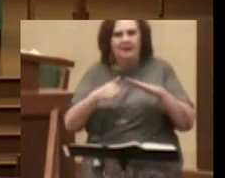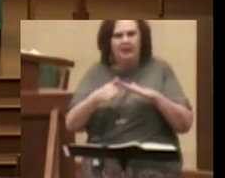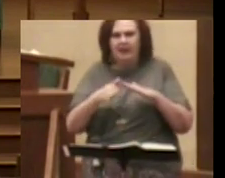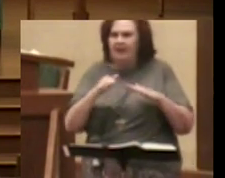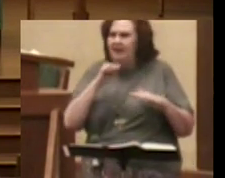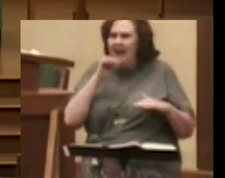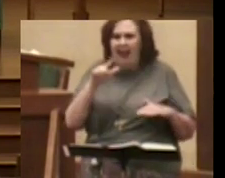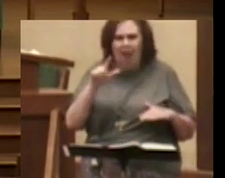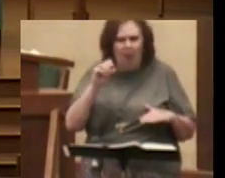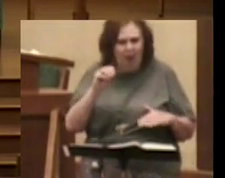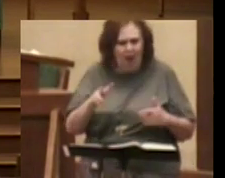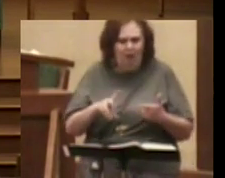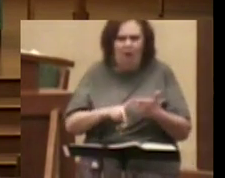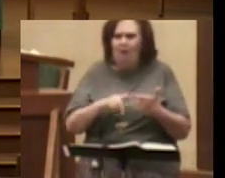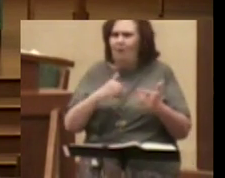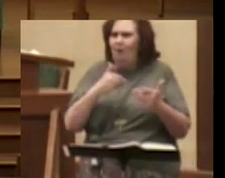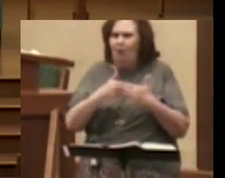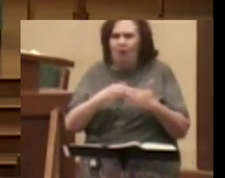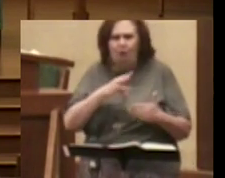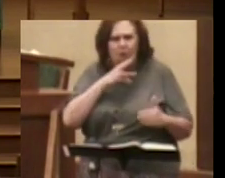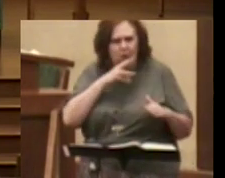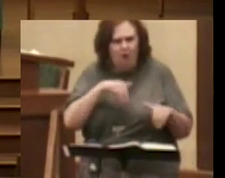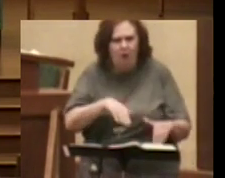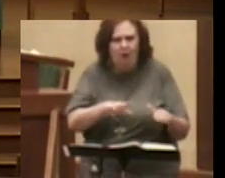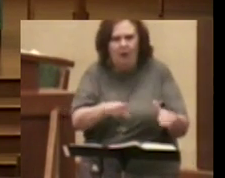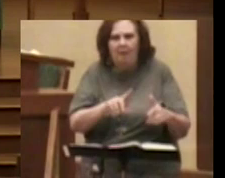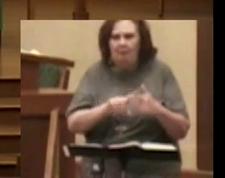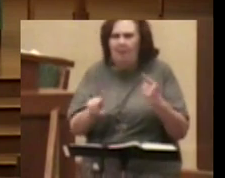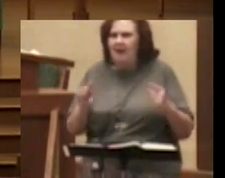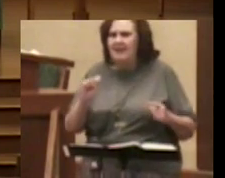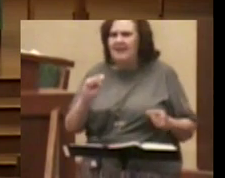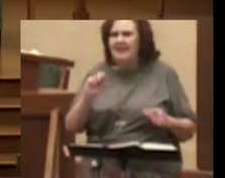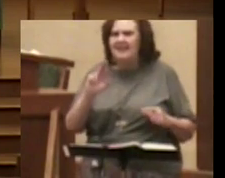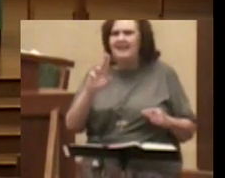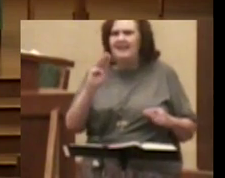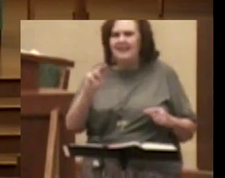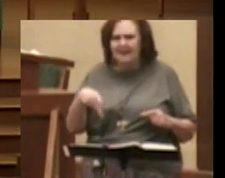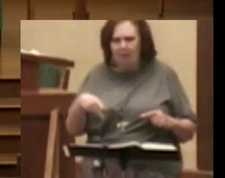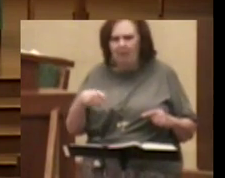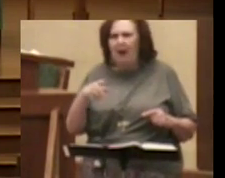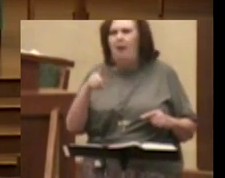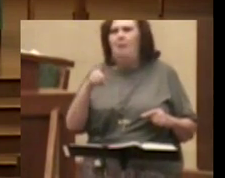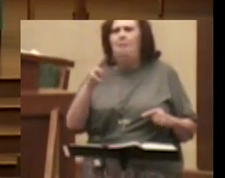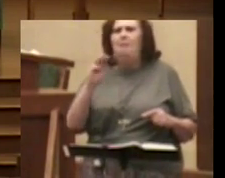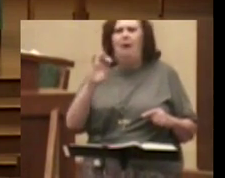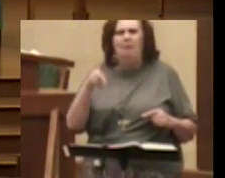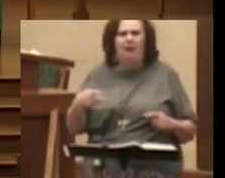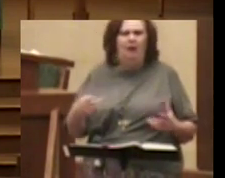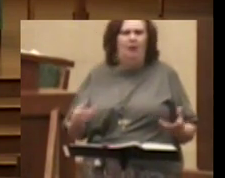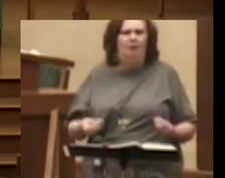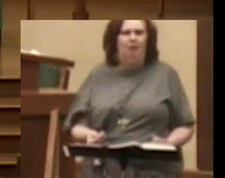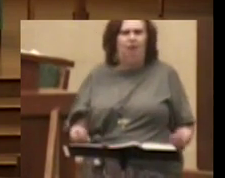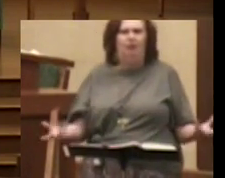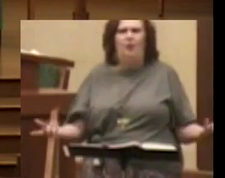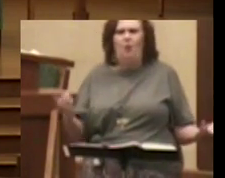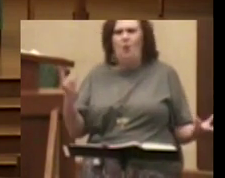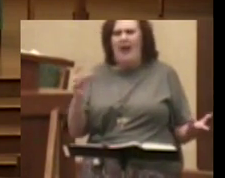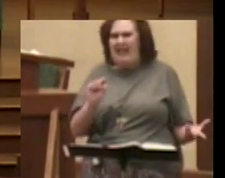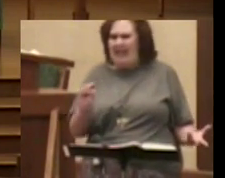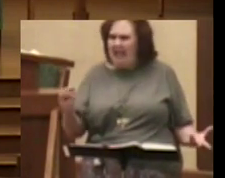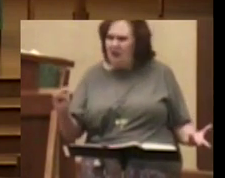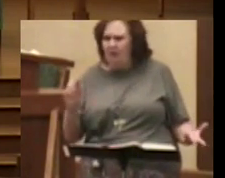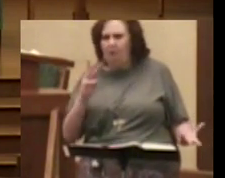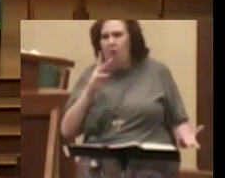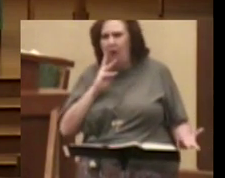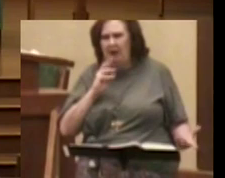a creek or a river, but rather their sump pump gave out an inch of water, which you wouldn't think would be a big deal,